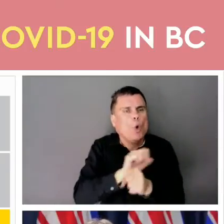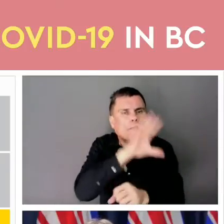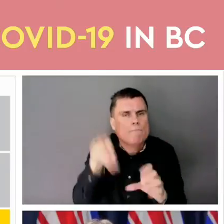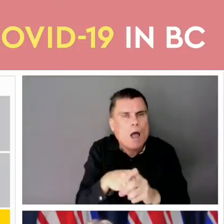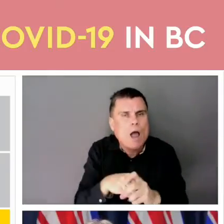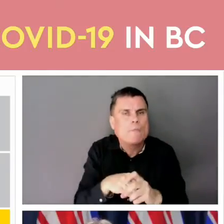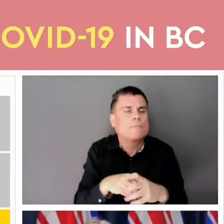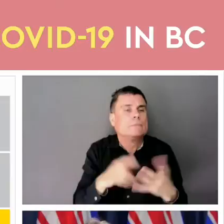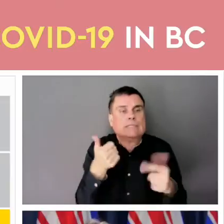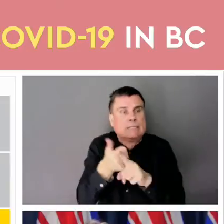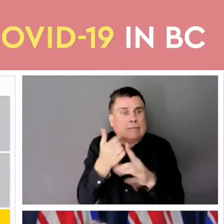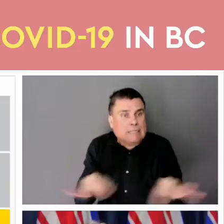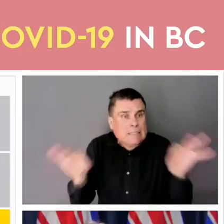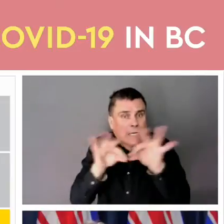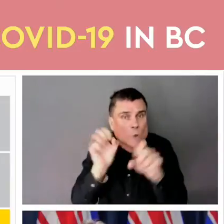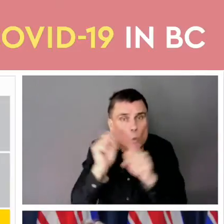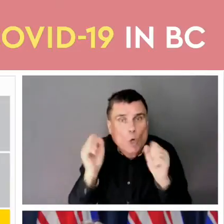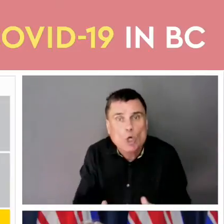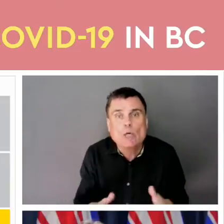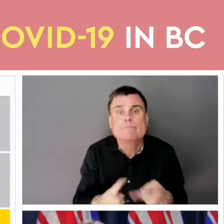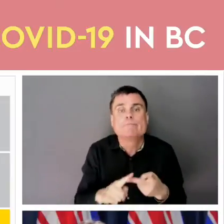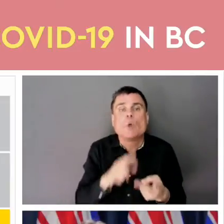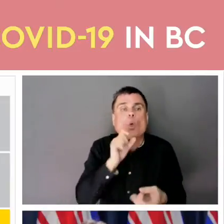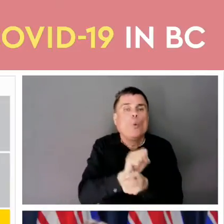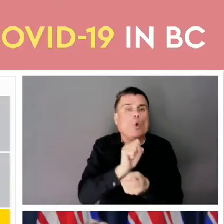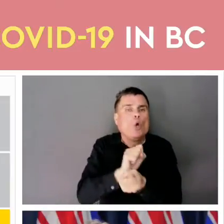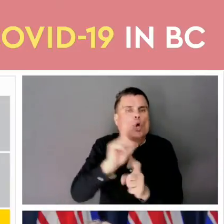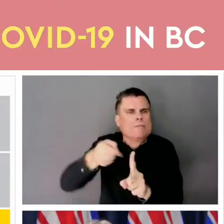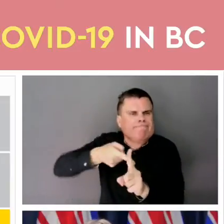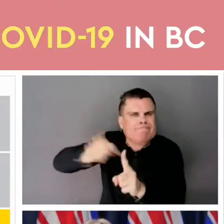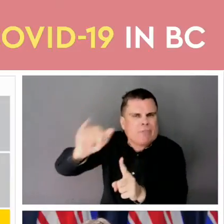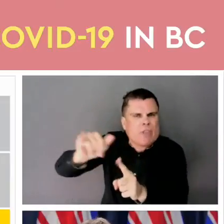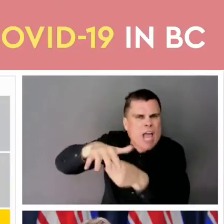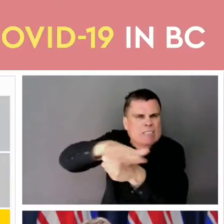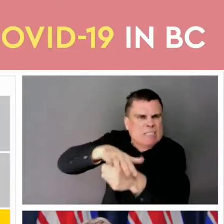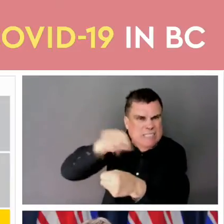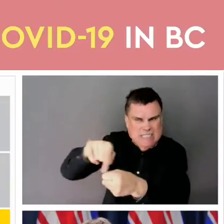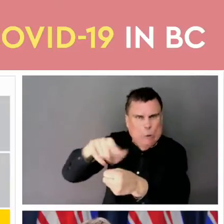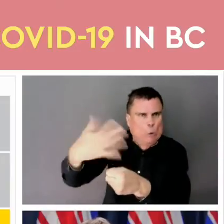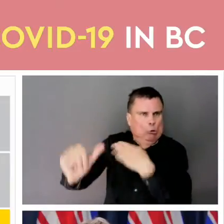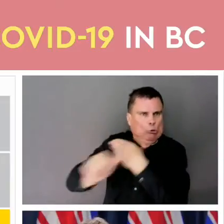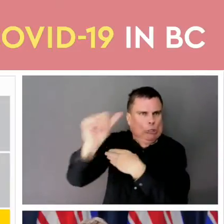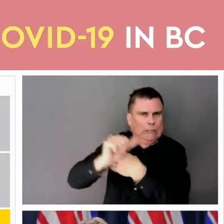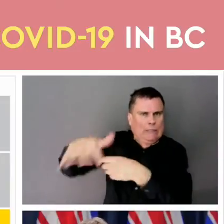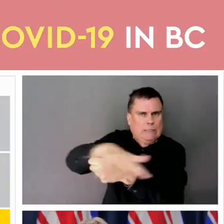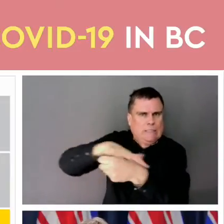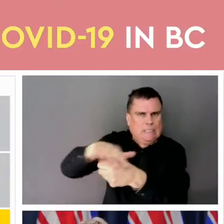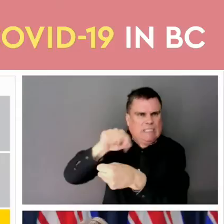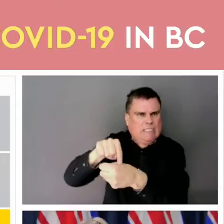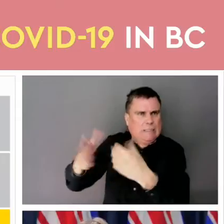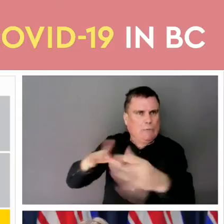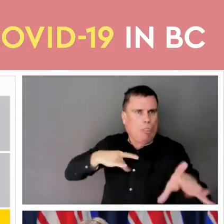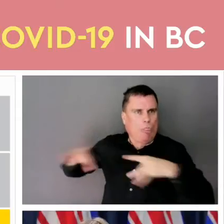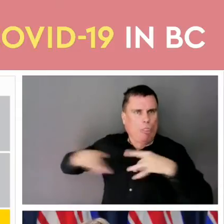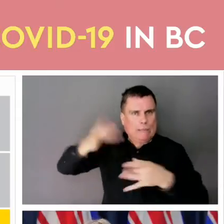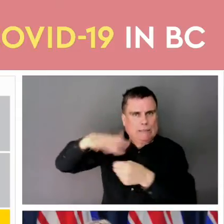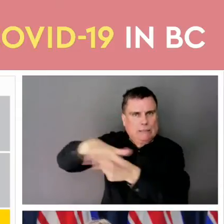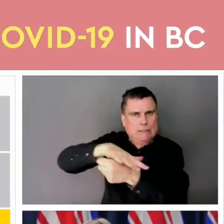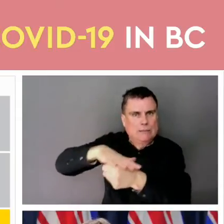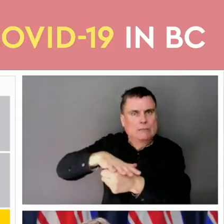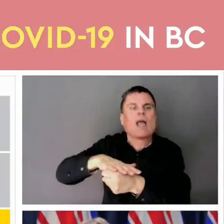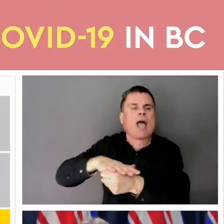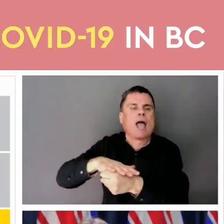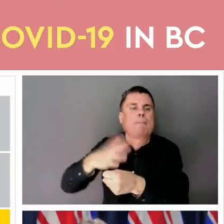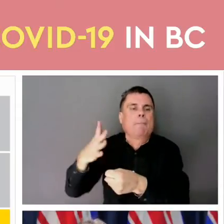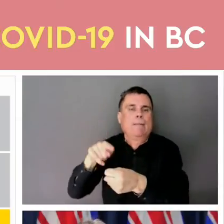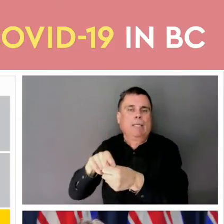in specific high-risk workplaces or industries, that we may be able to include starting them off in phase three. And that's